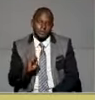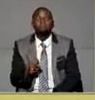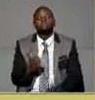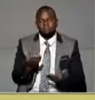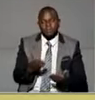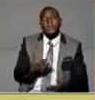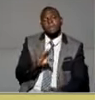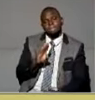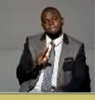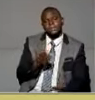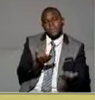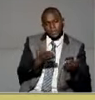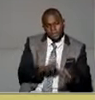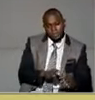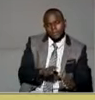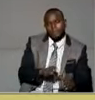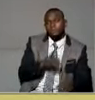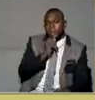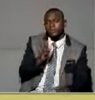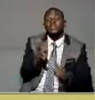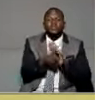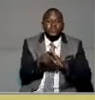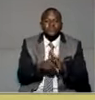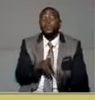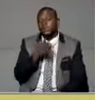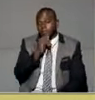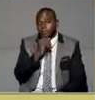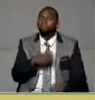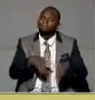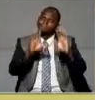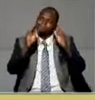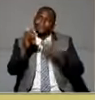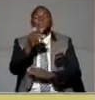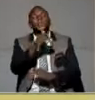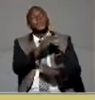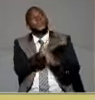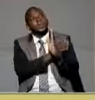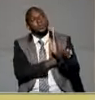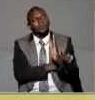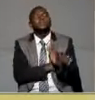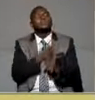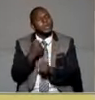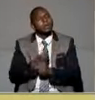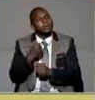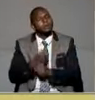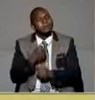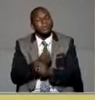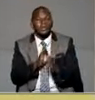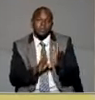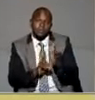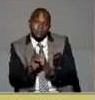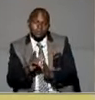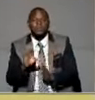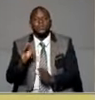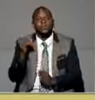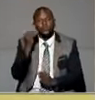Bomoze was a principled man, and we were praising God because he did a lot of development in mm-hmm. his